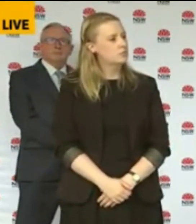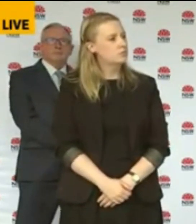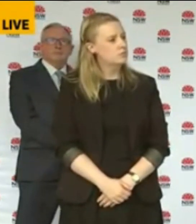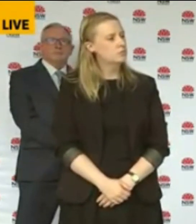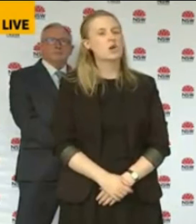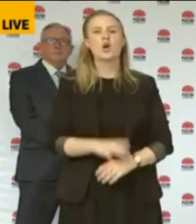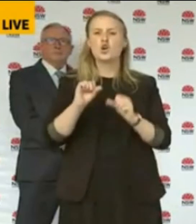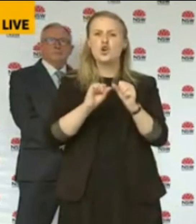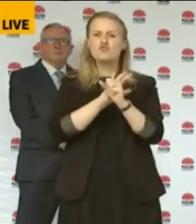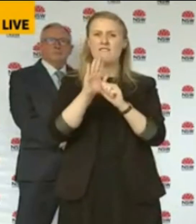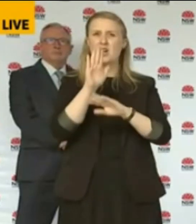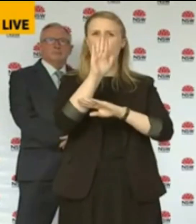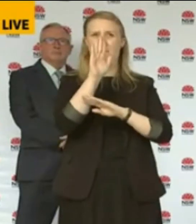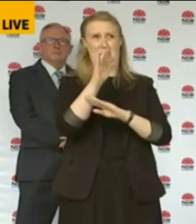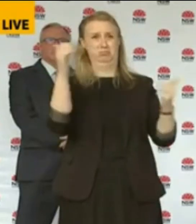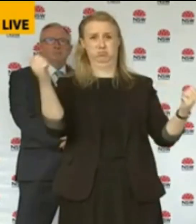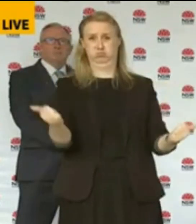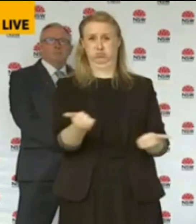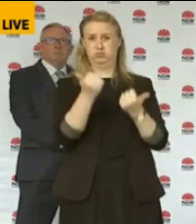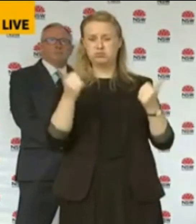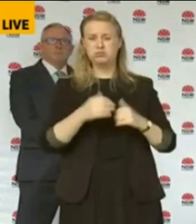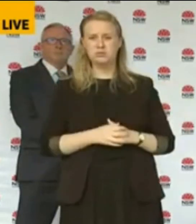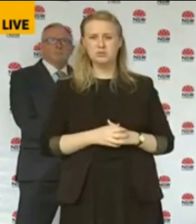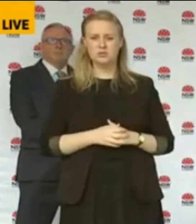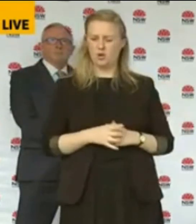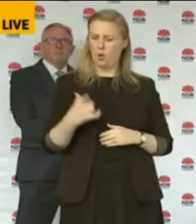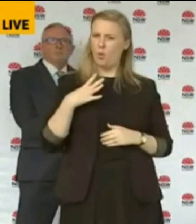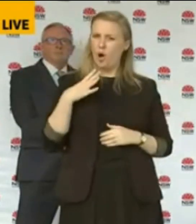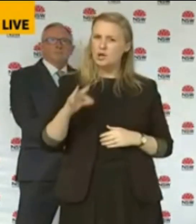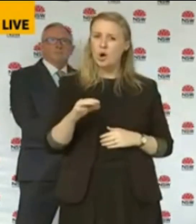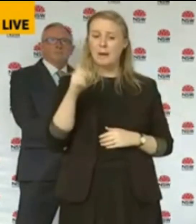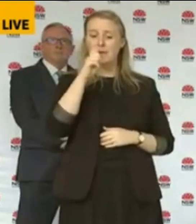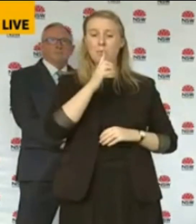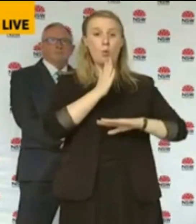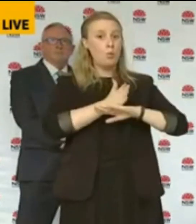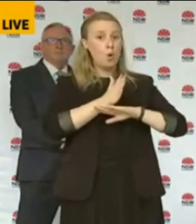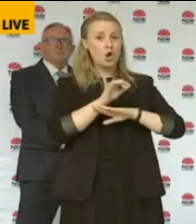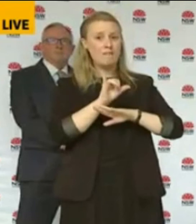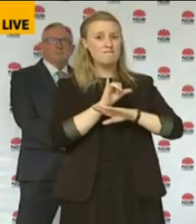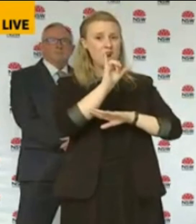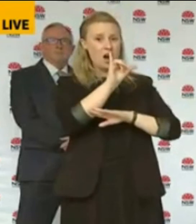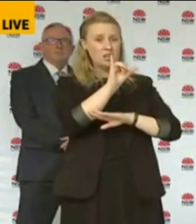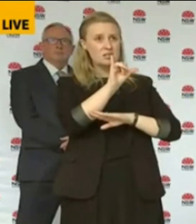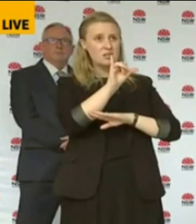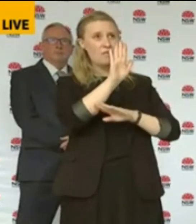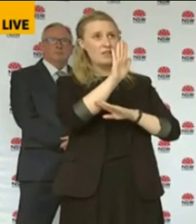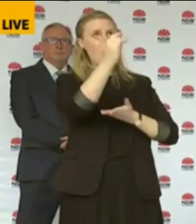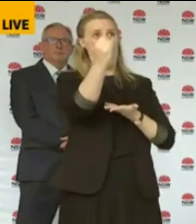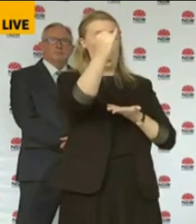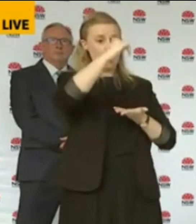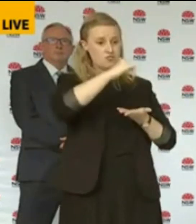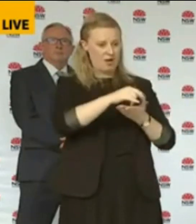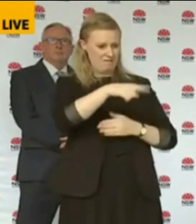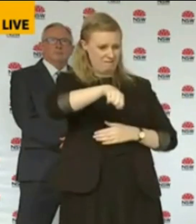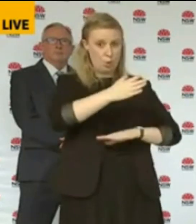international airline crew when they arrive in New South Wales, and wouldn't testing international crew give you a